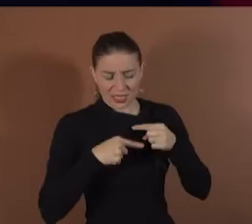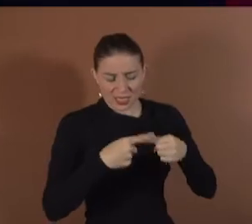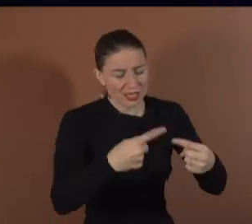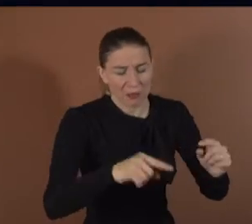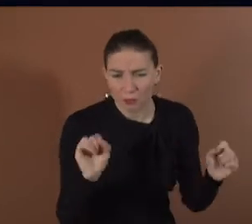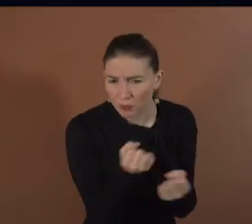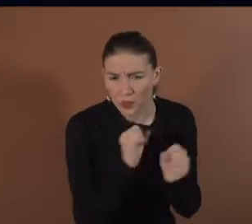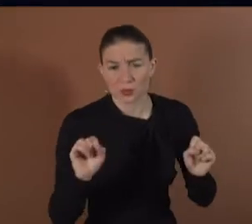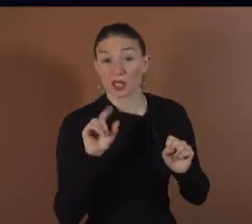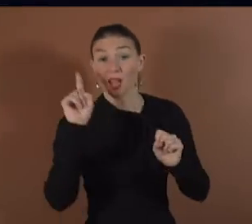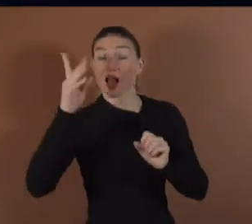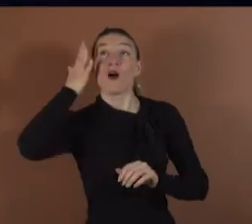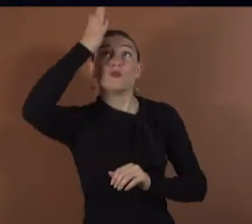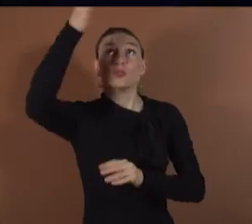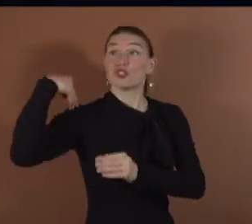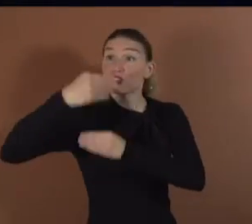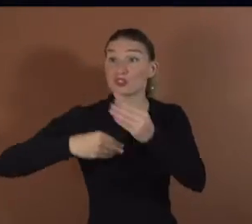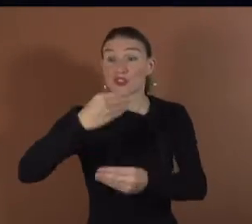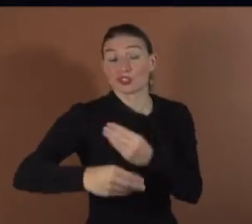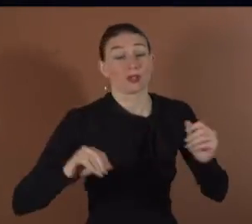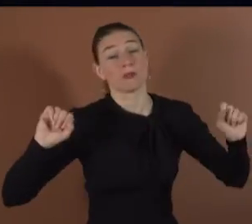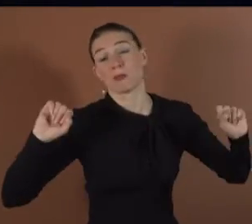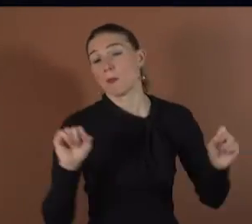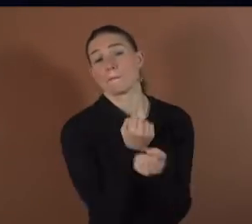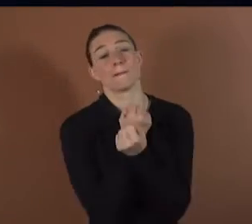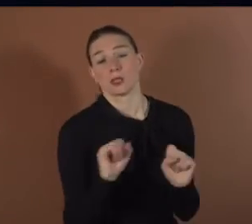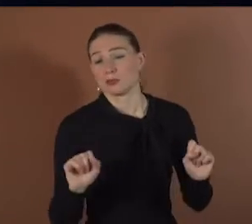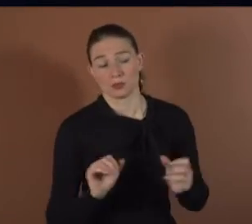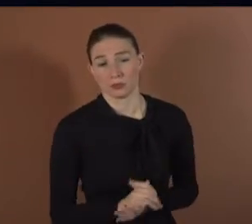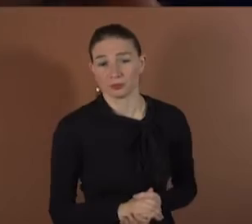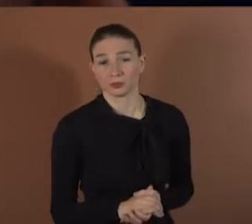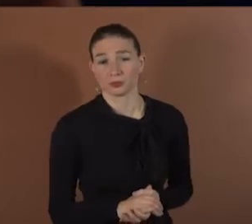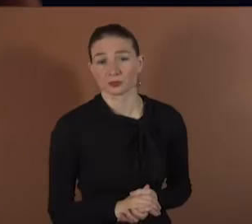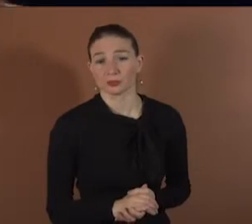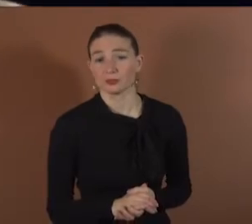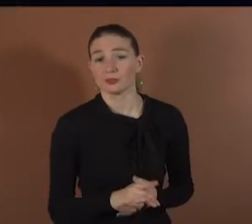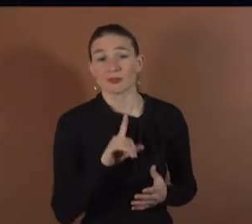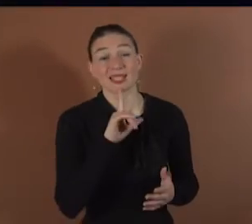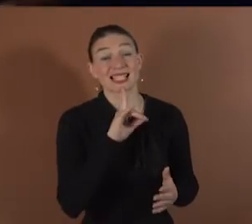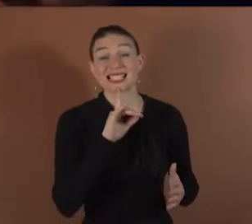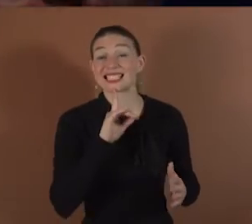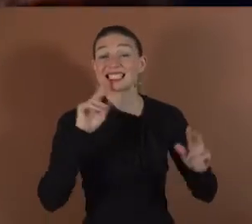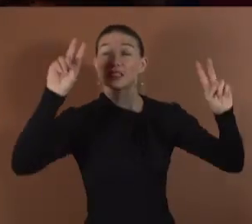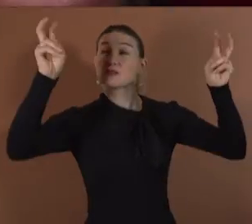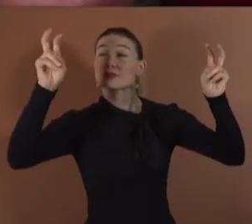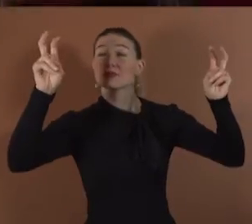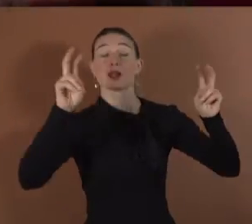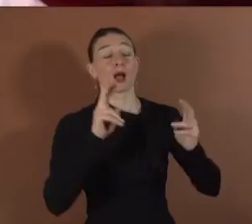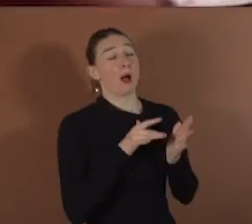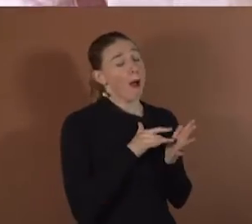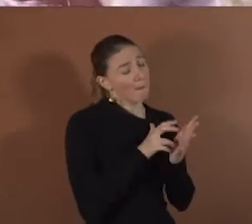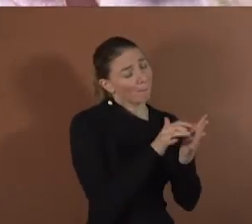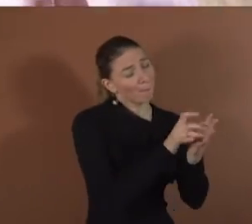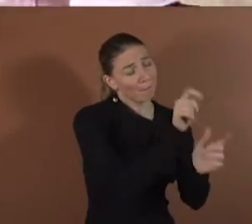of future generations. Simply put, I believe that a billion acts of courage is